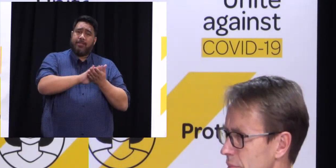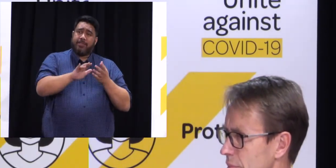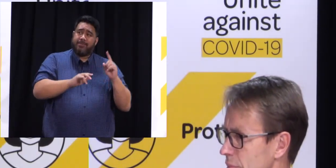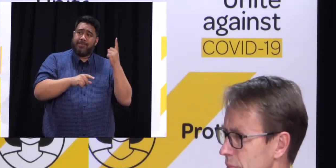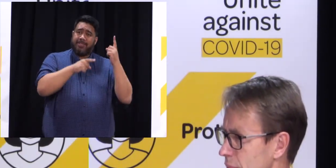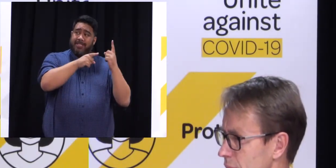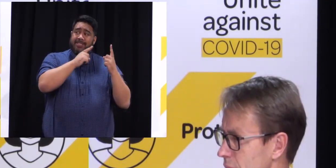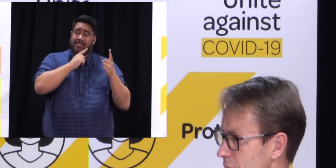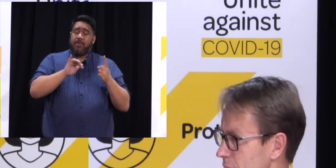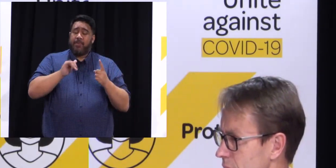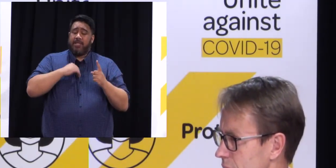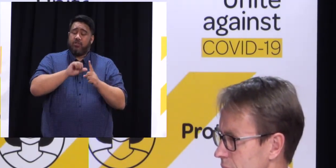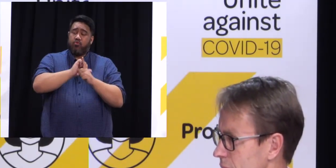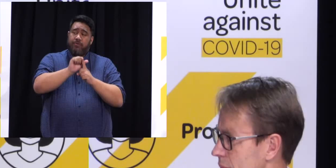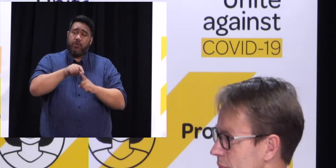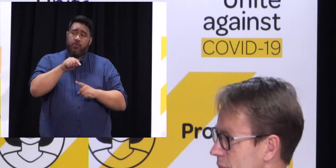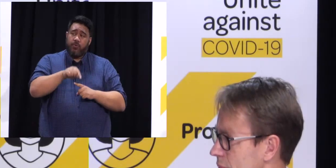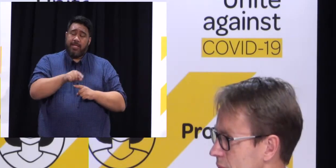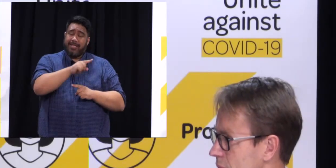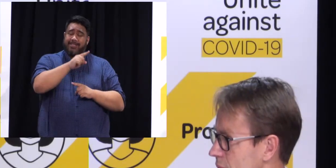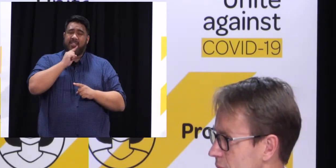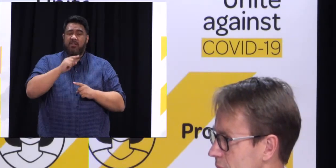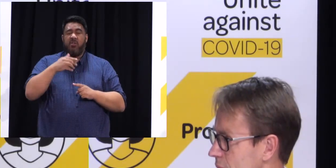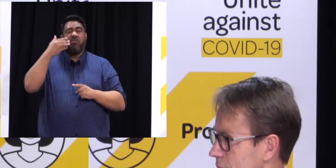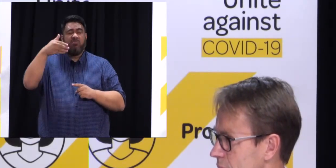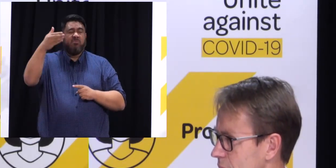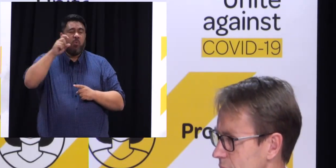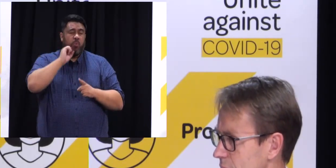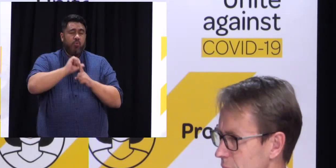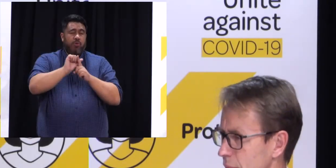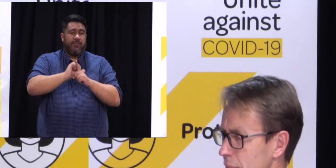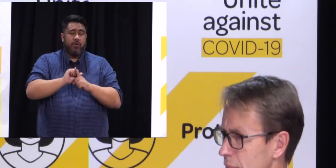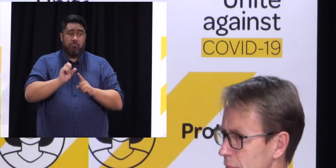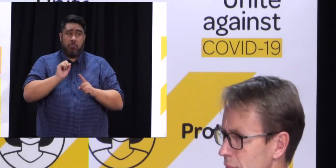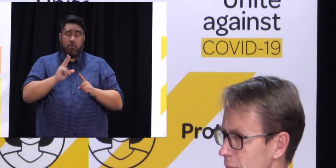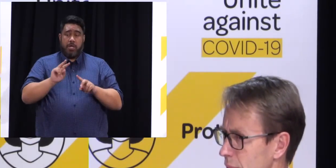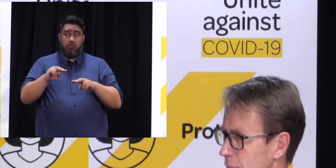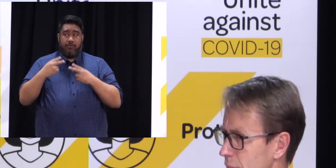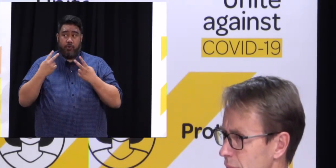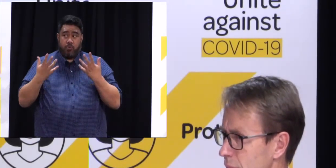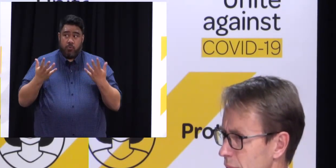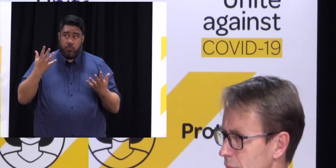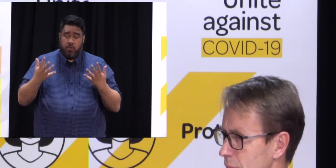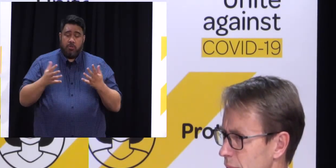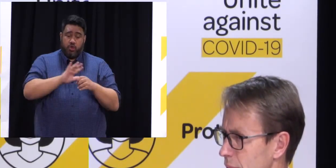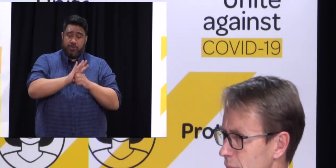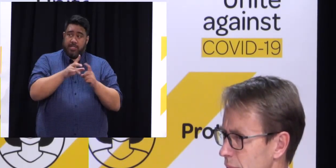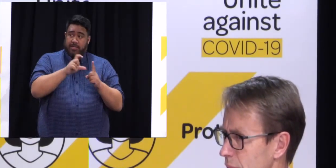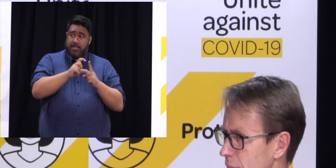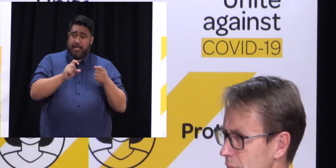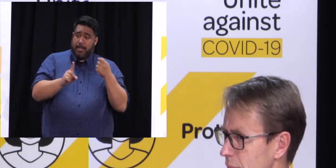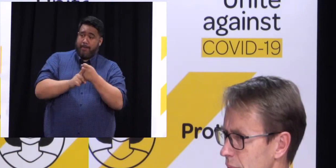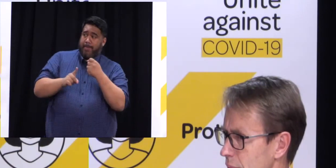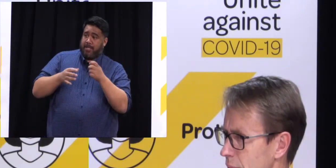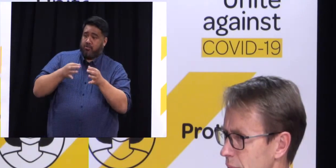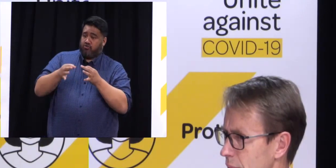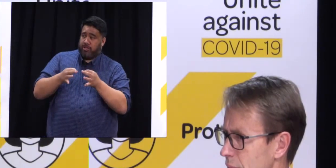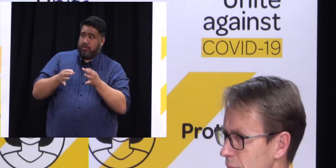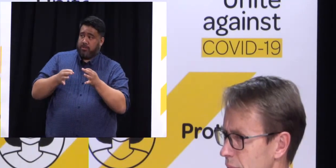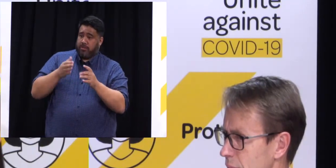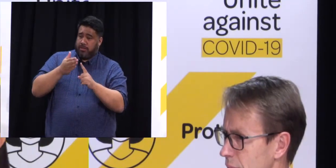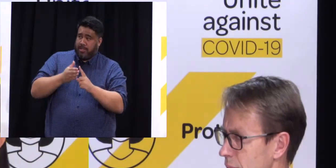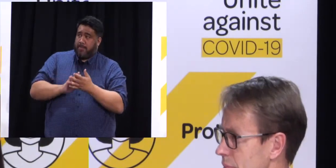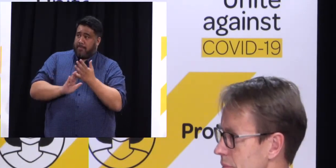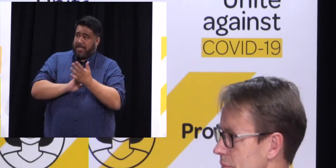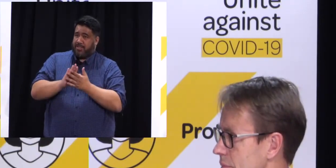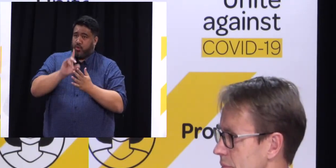it sometime in the future. What difference has Delta made to that strategy, and at what point do you go, this may not be feasible for the long term? Well,